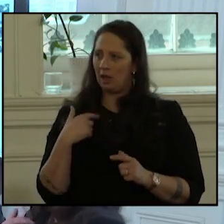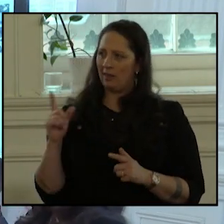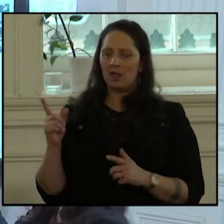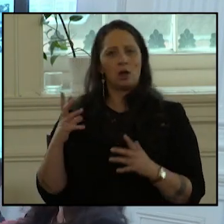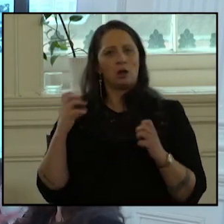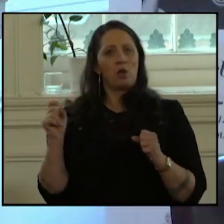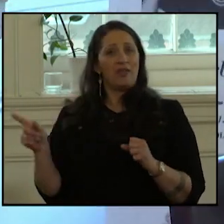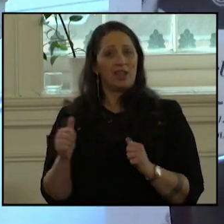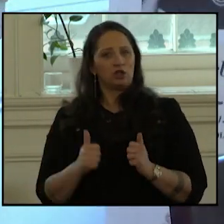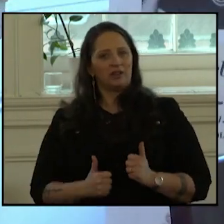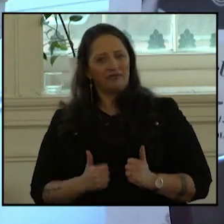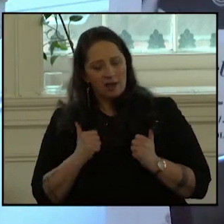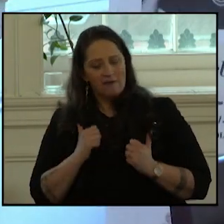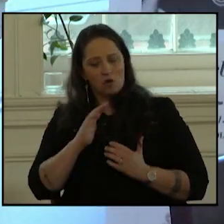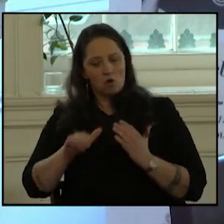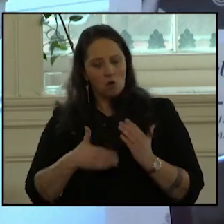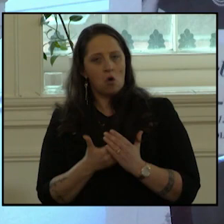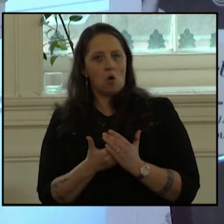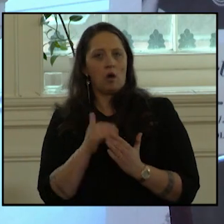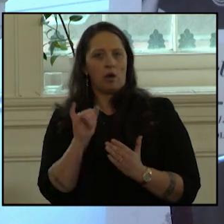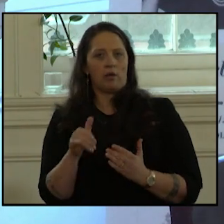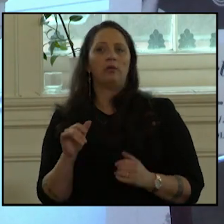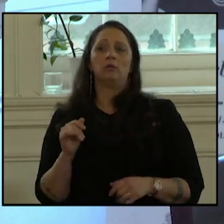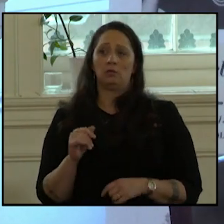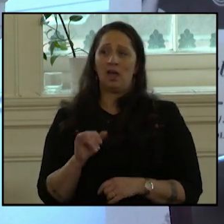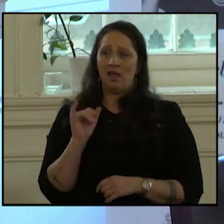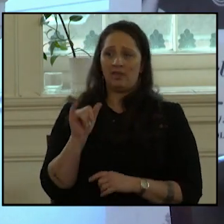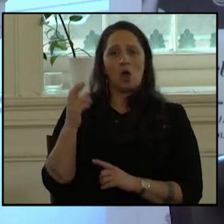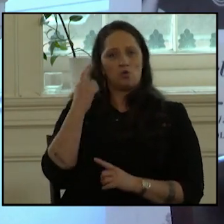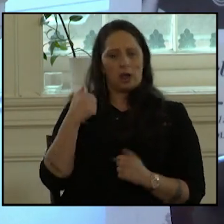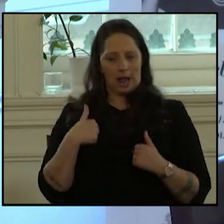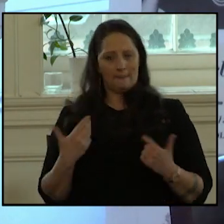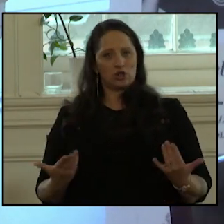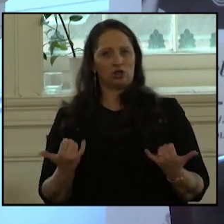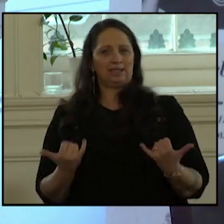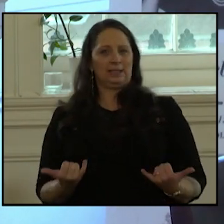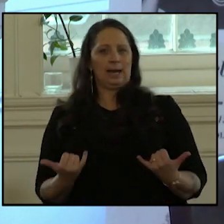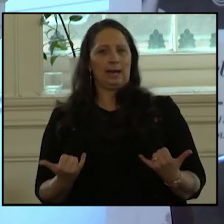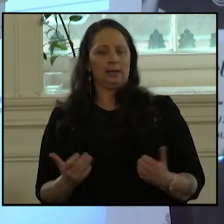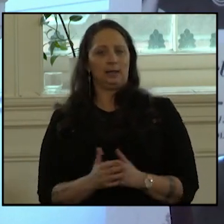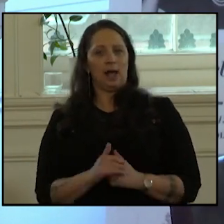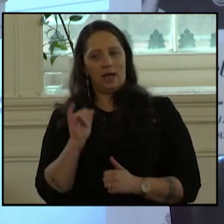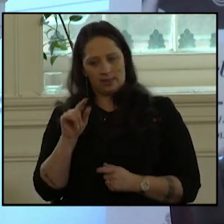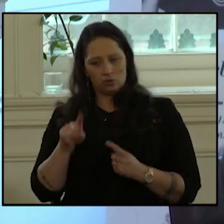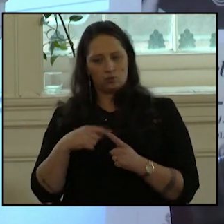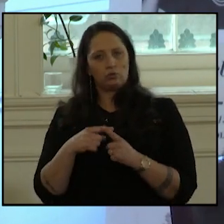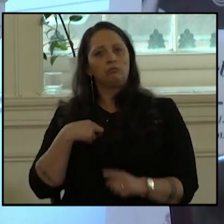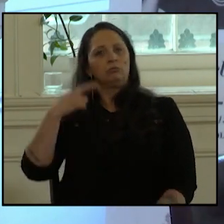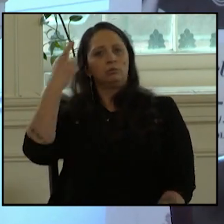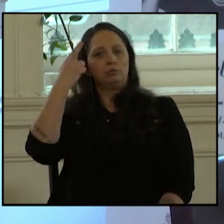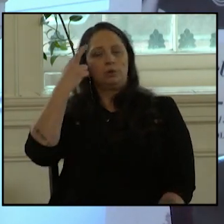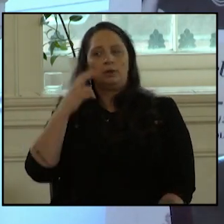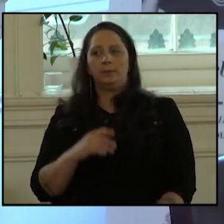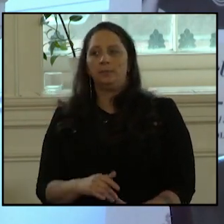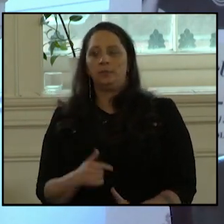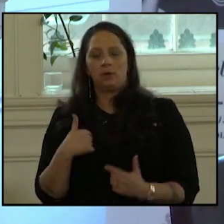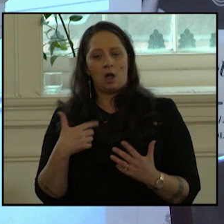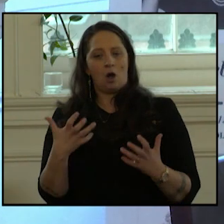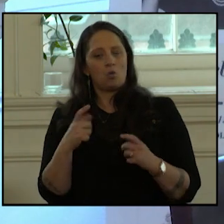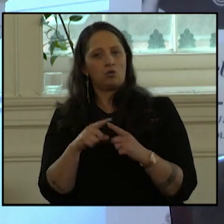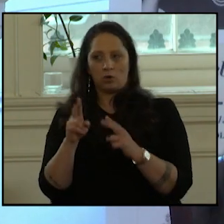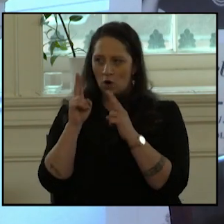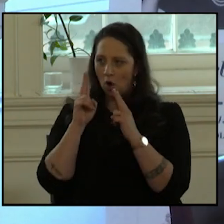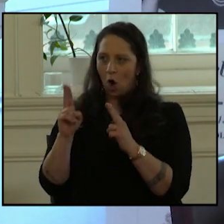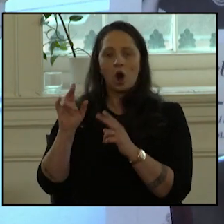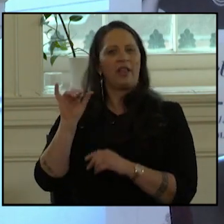they survive all of this, and because of that, I exist. And that's when I realized that I wanted to